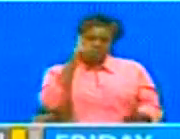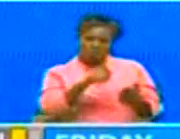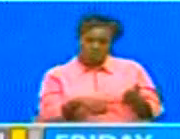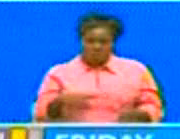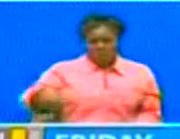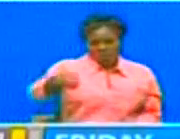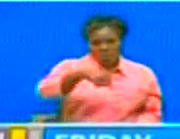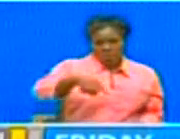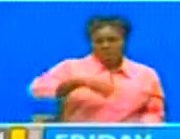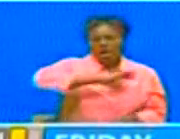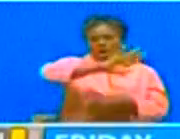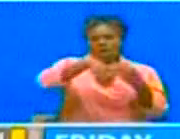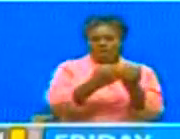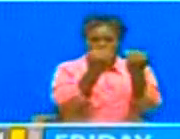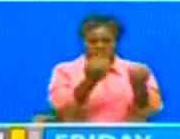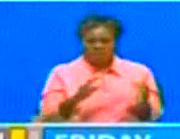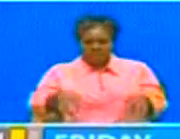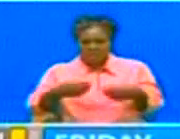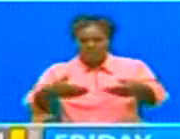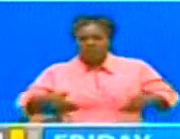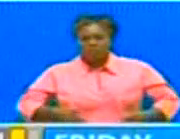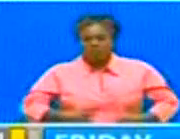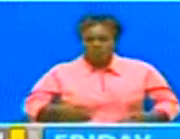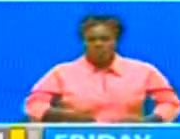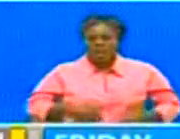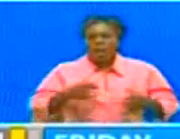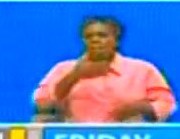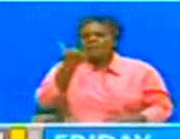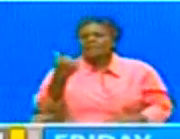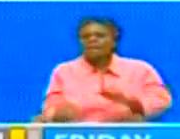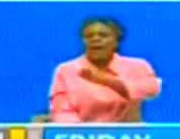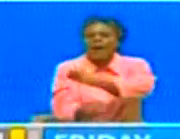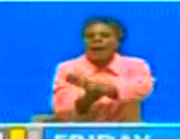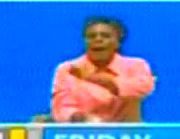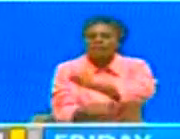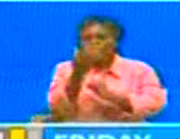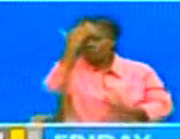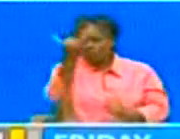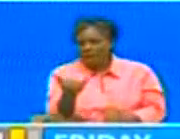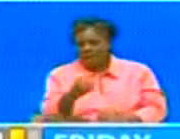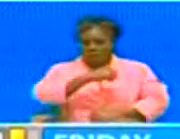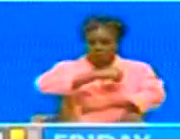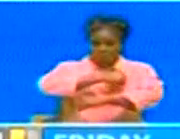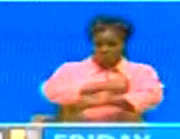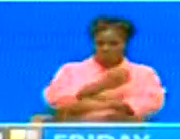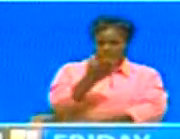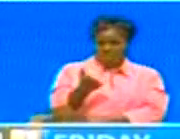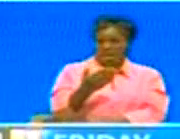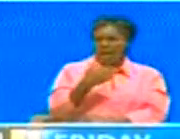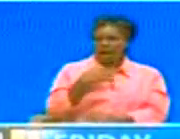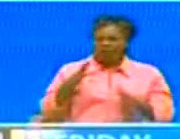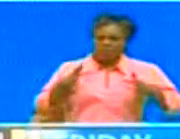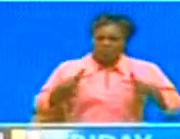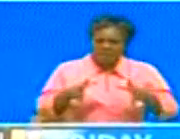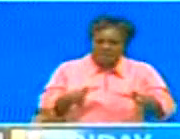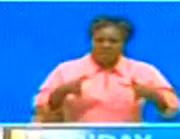we all deserve to give youth better advice, because you find in schools, there's so much pressure